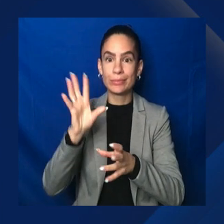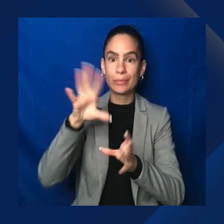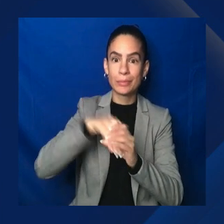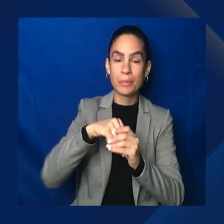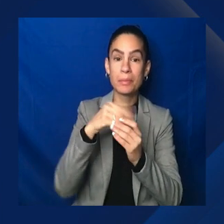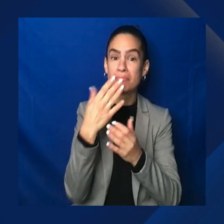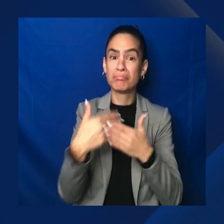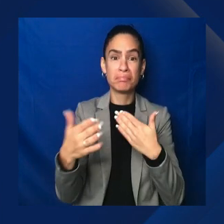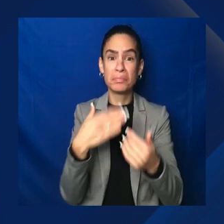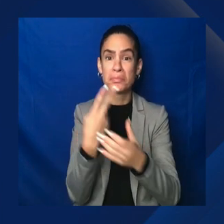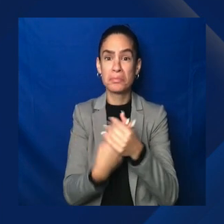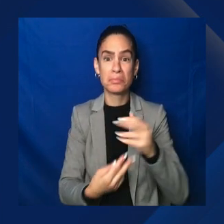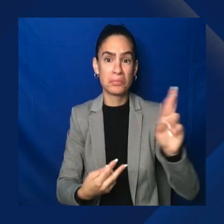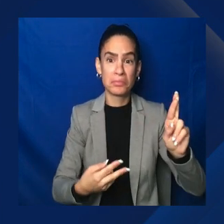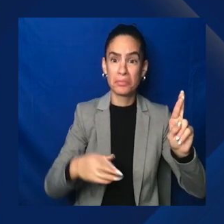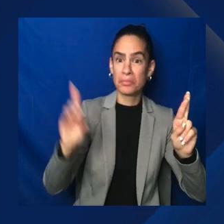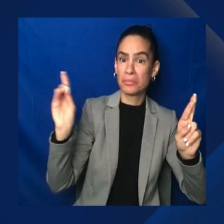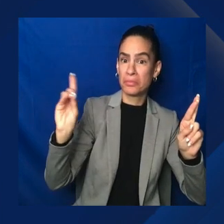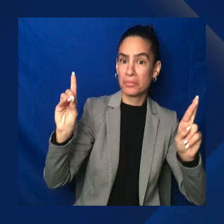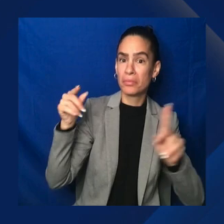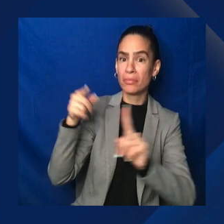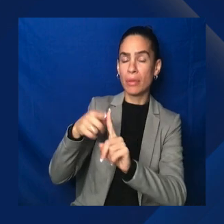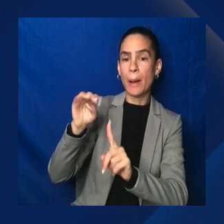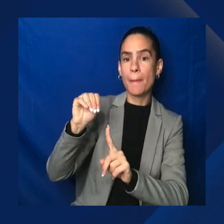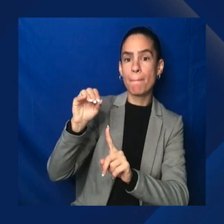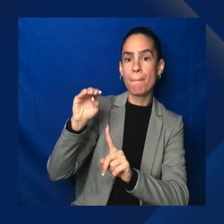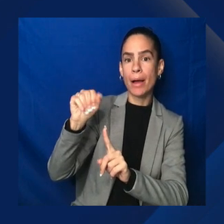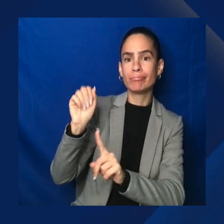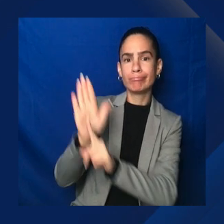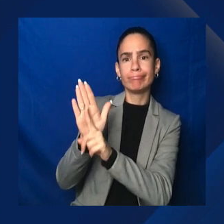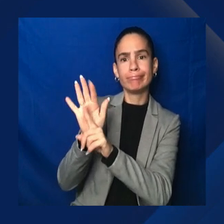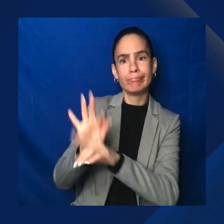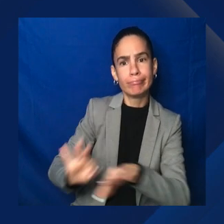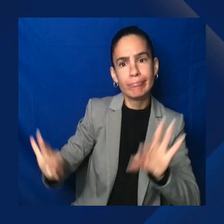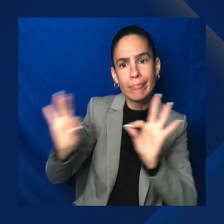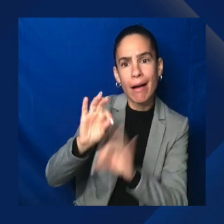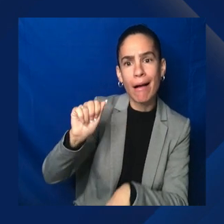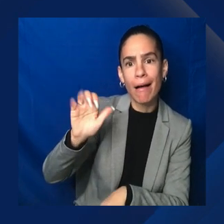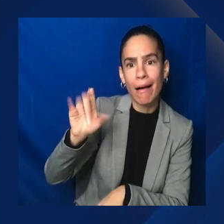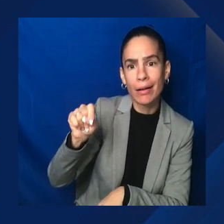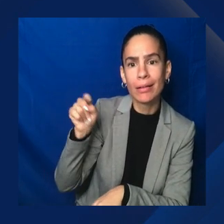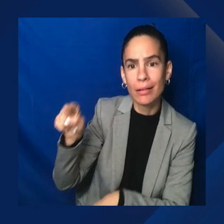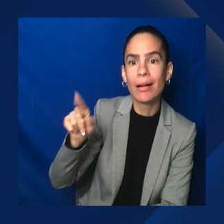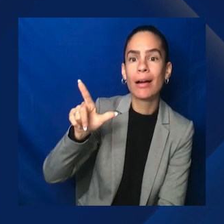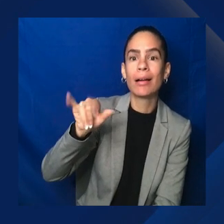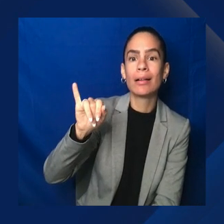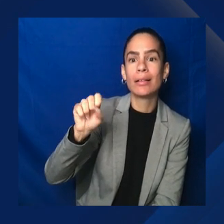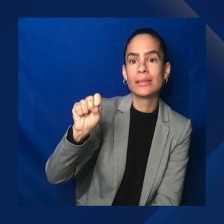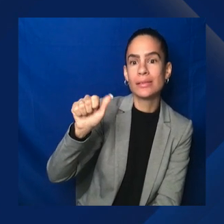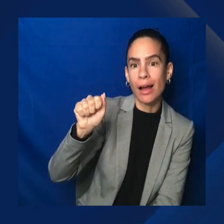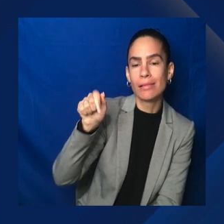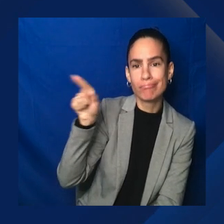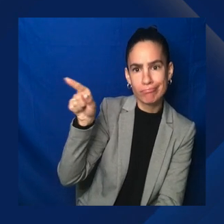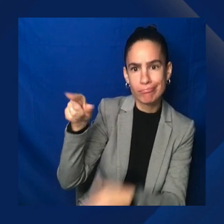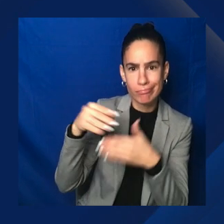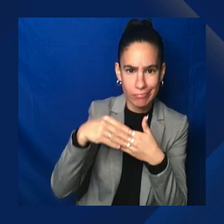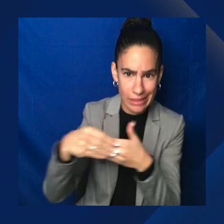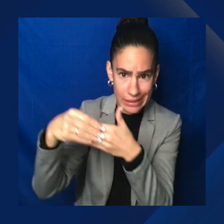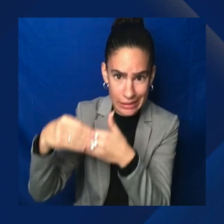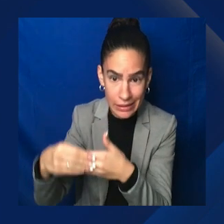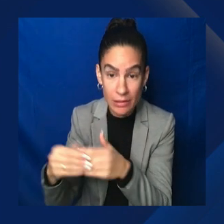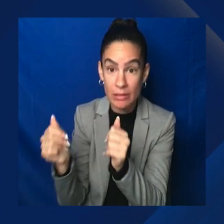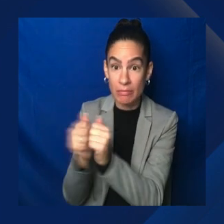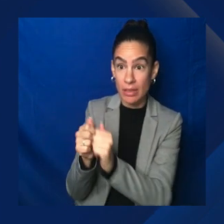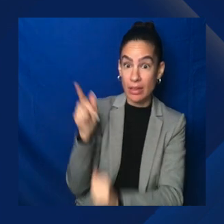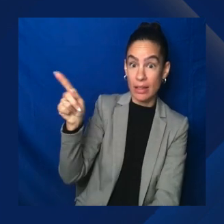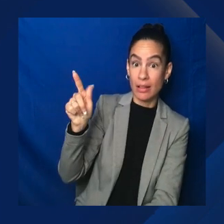Lisa Blunt Rochester and Senator Kirsten Gillibrand, the Build Back Better Act will additionally invest in